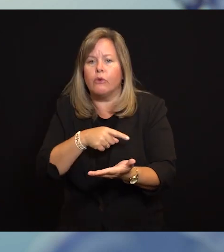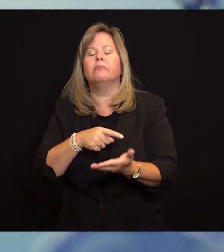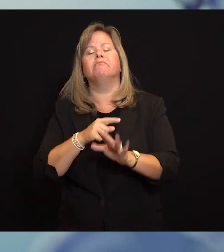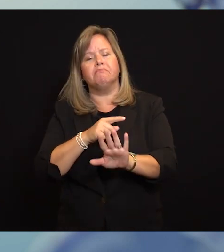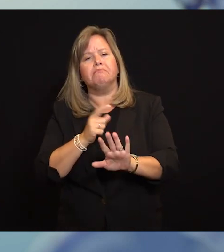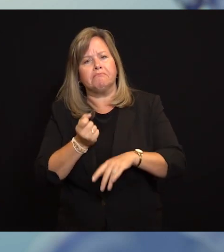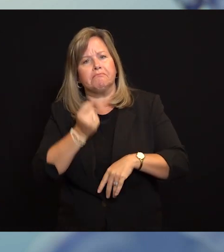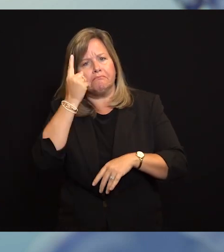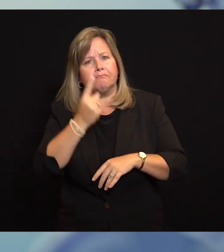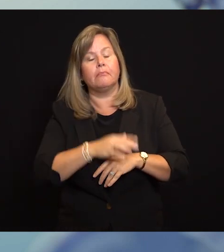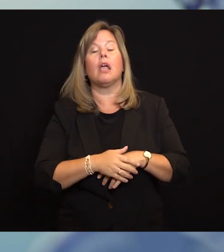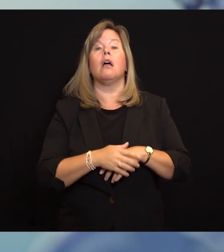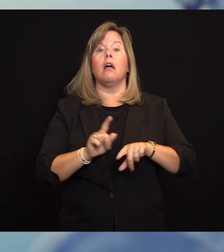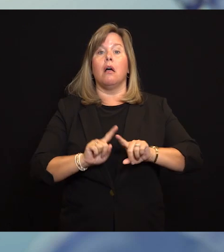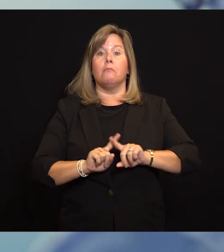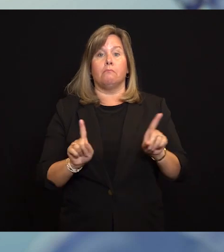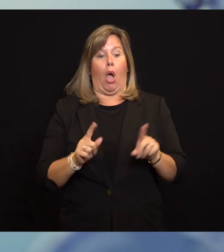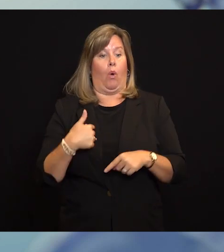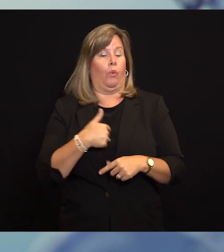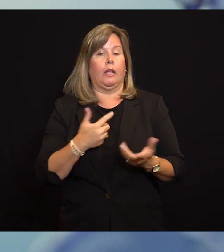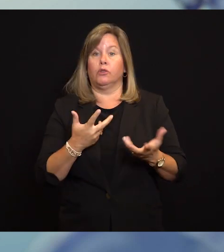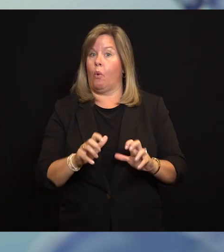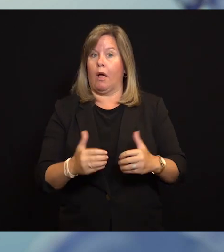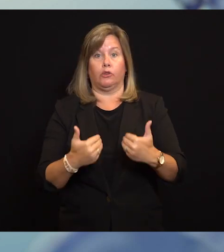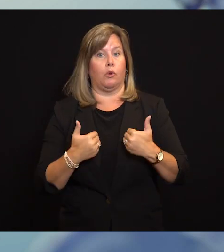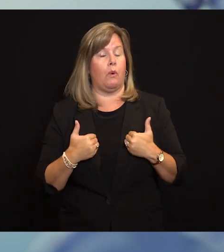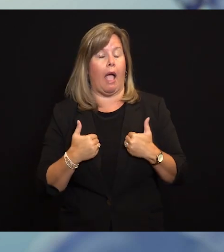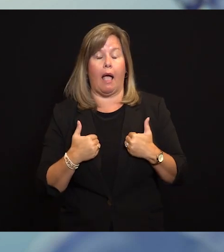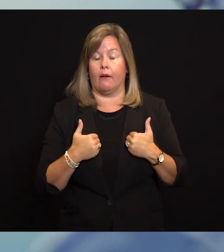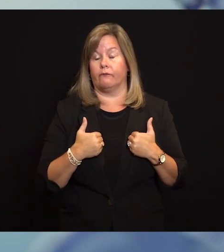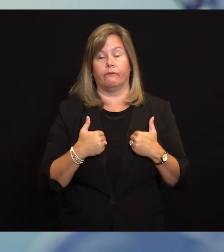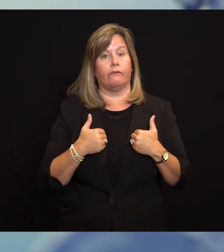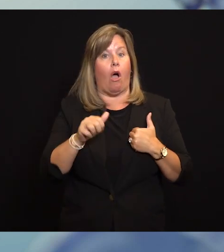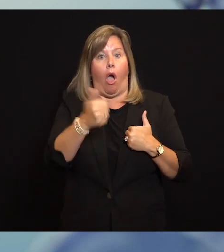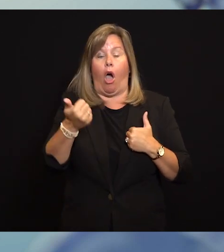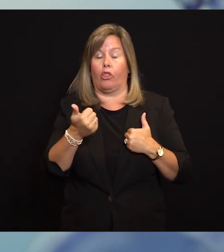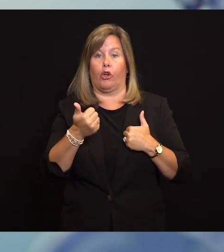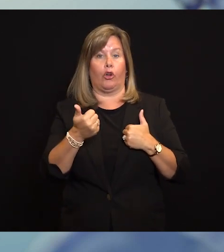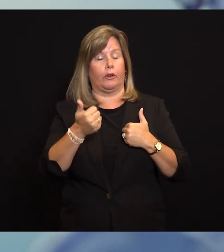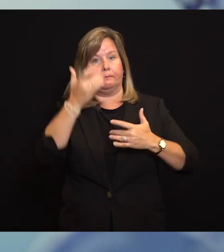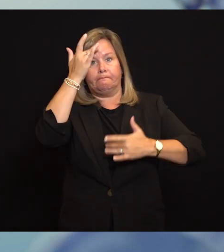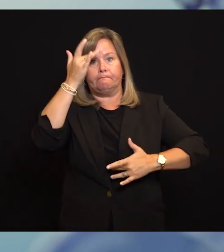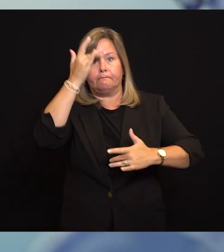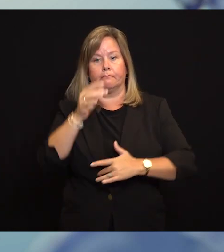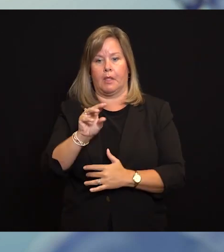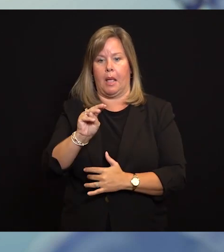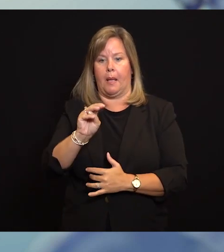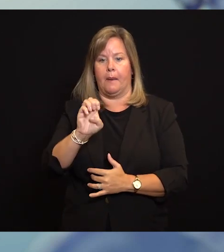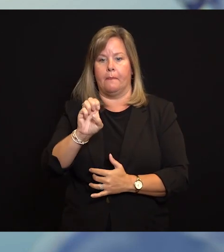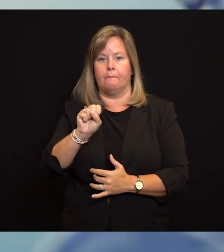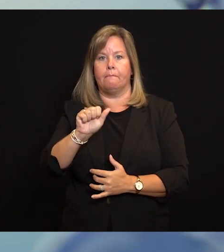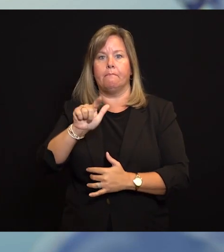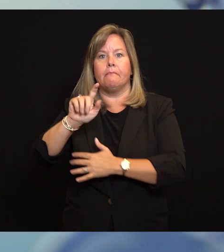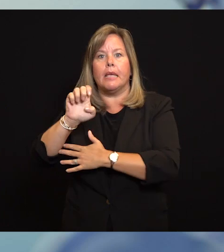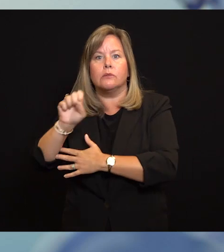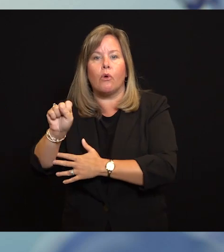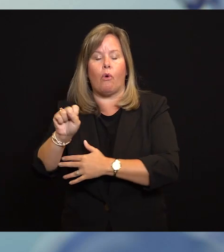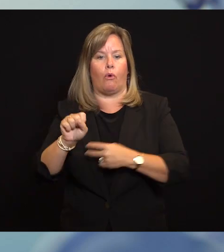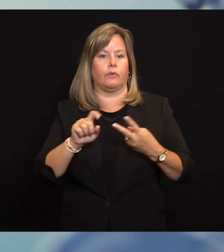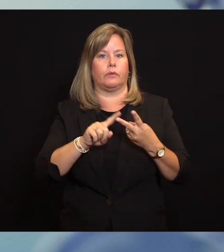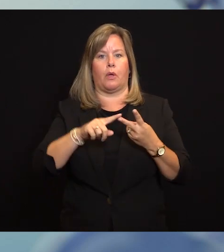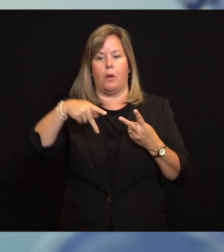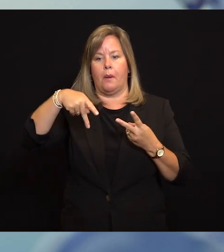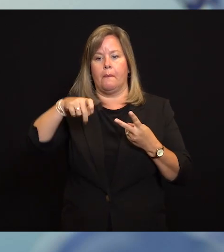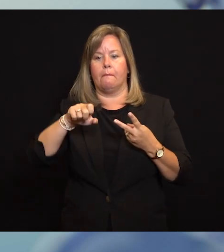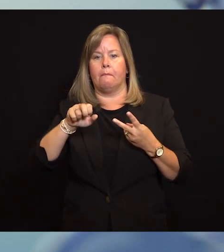important that we don't see an outbreak of measles or pertussis or some other vaccine-preventable disease during this time of